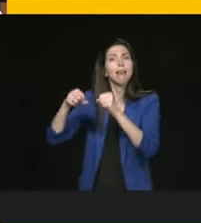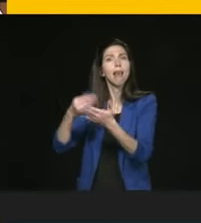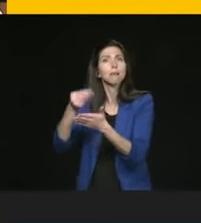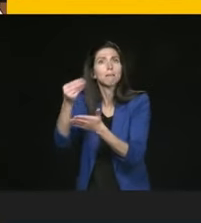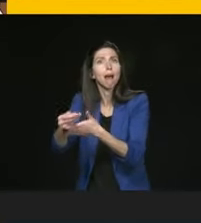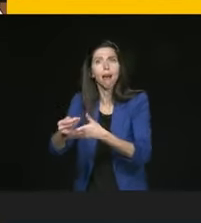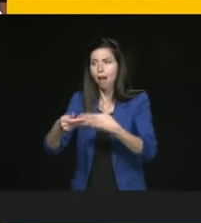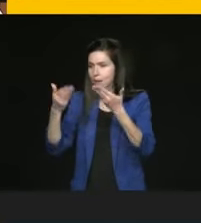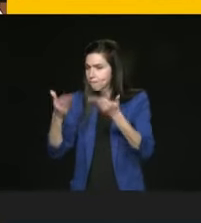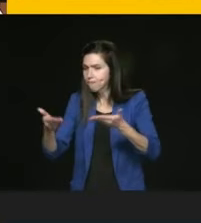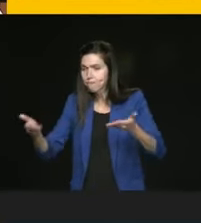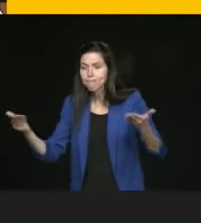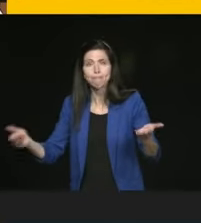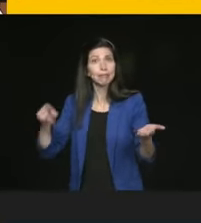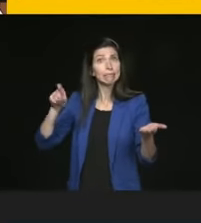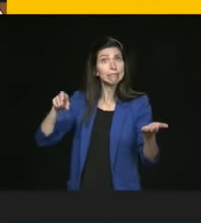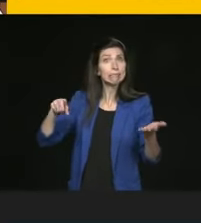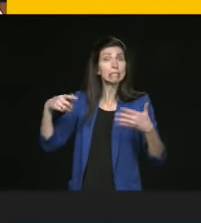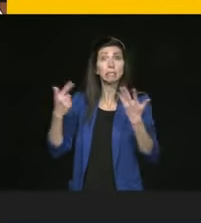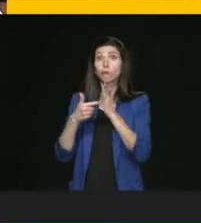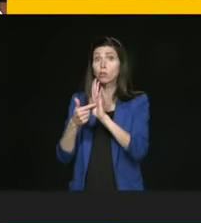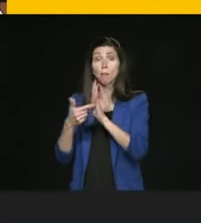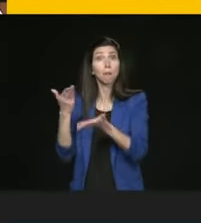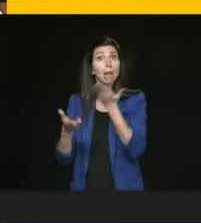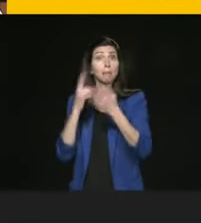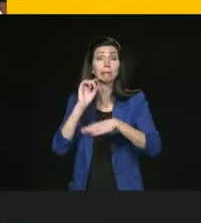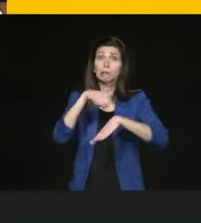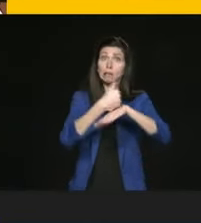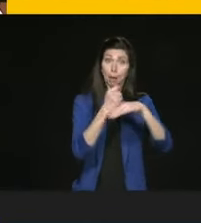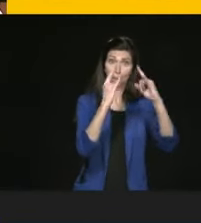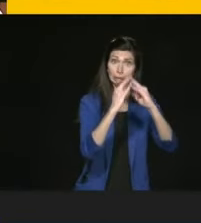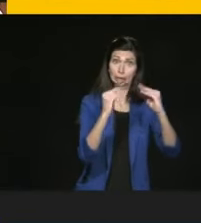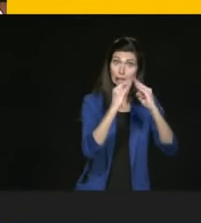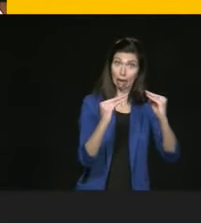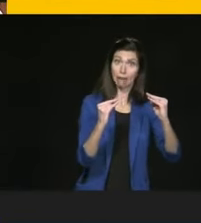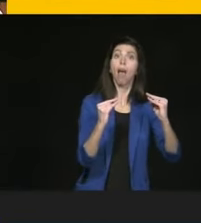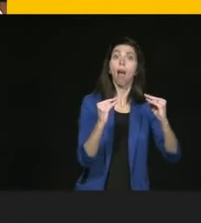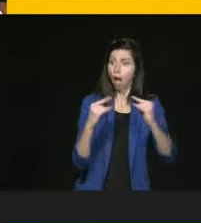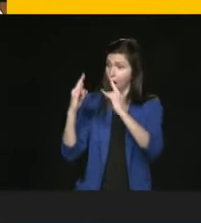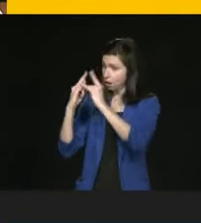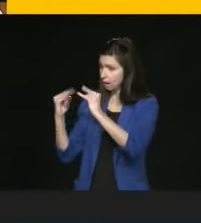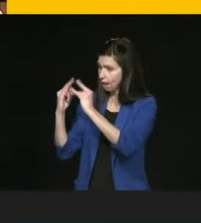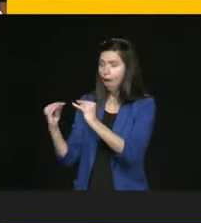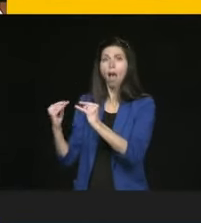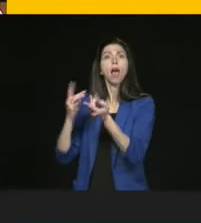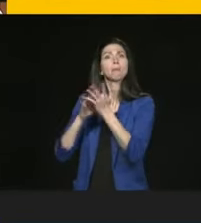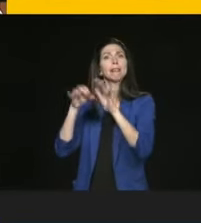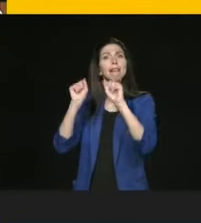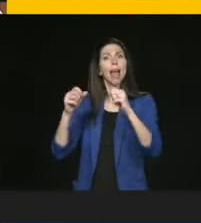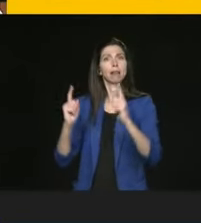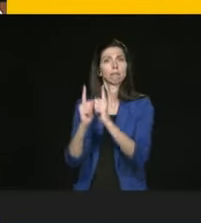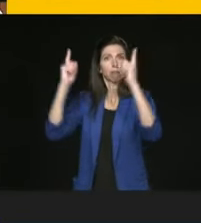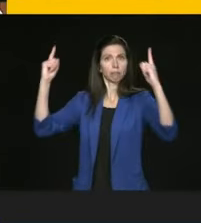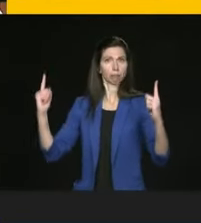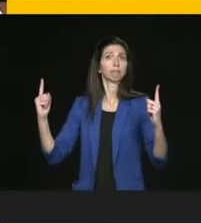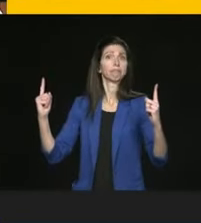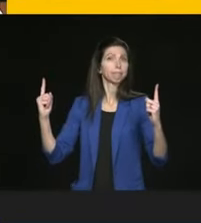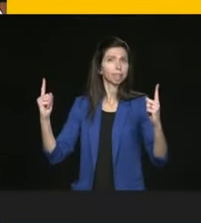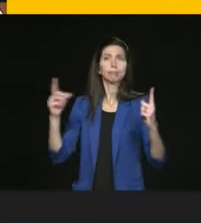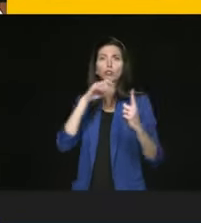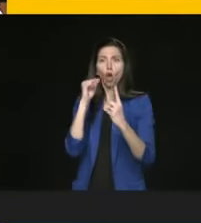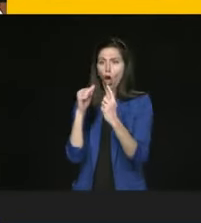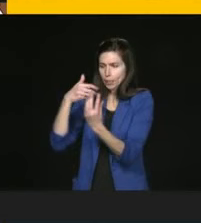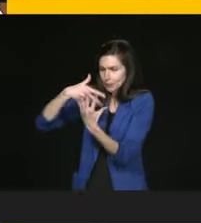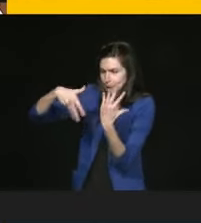tents. We are supporting these communities throughout this difficult time,